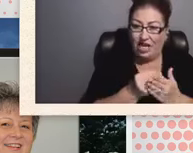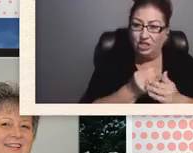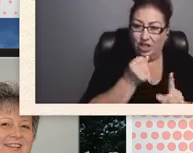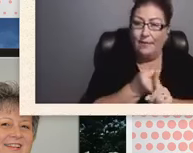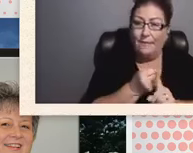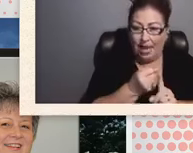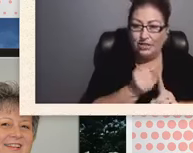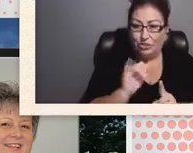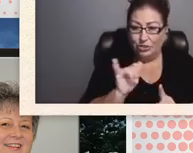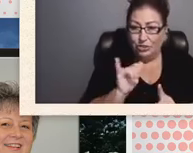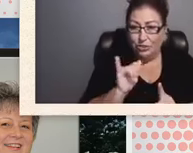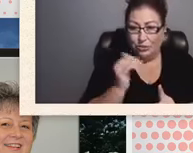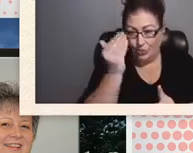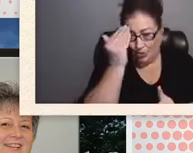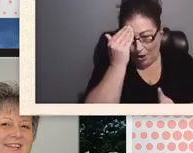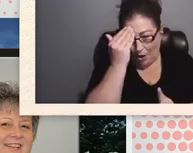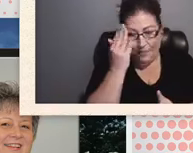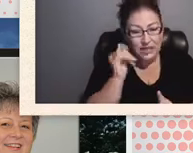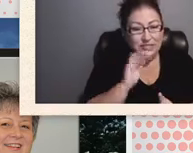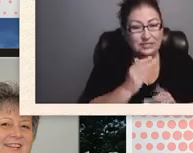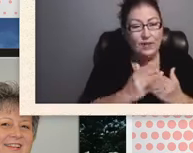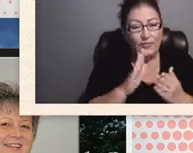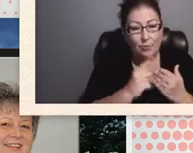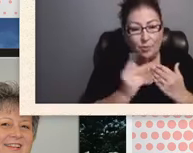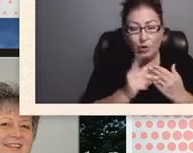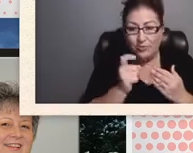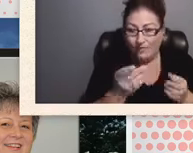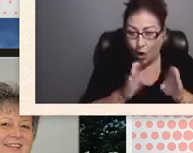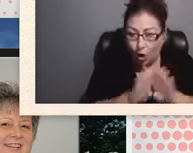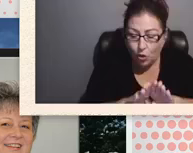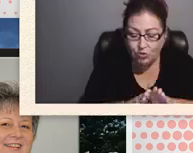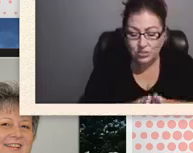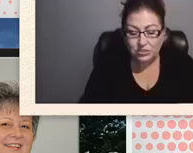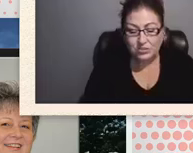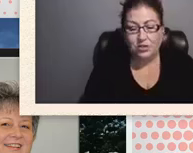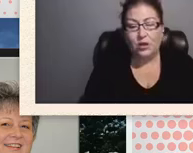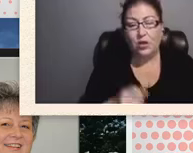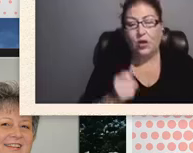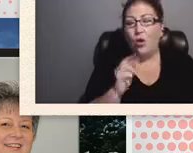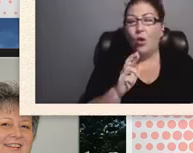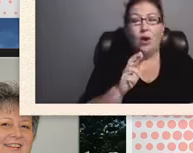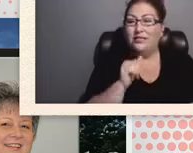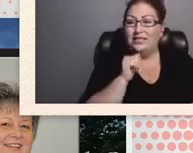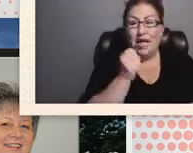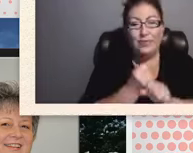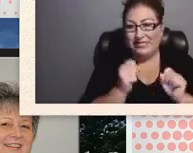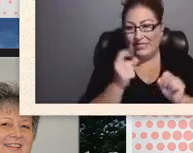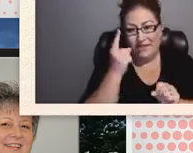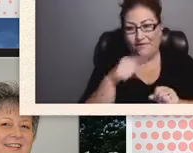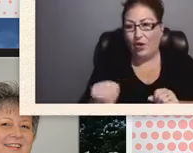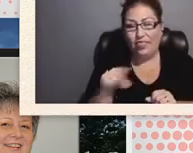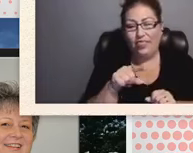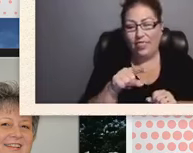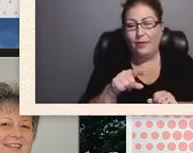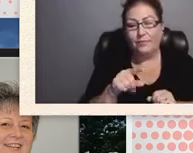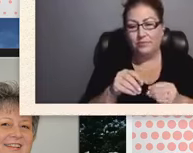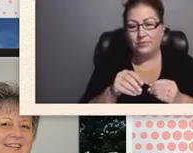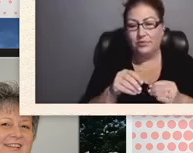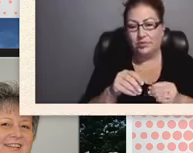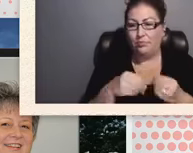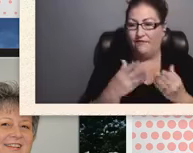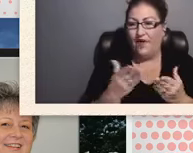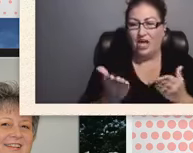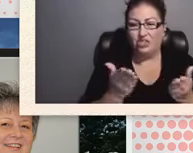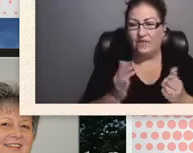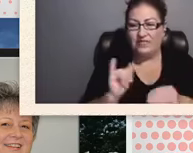because some of their programs have had to close down or it has not been safe for them to render services as they normally